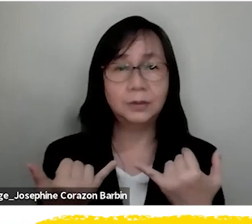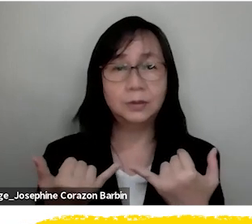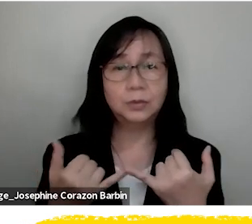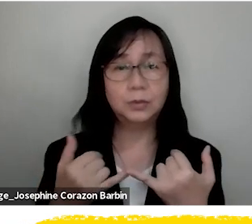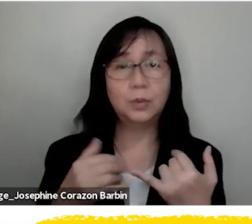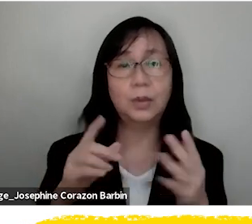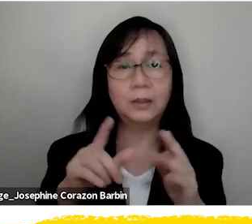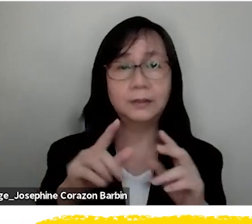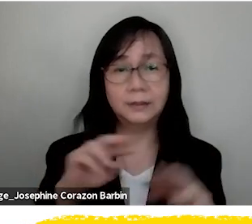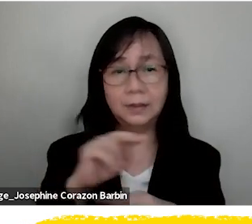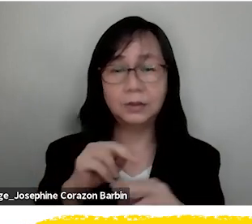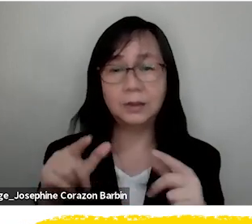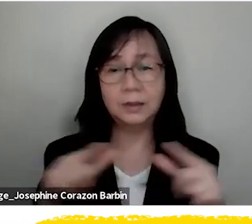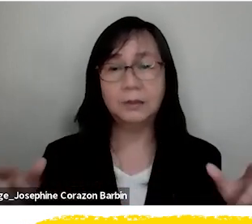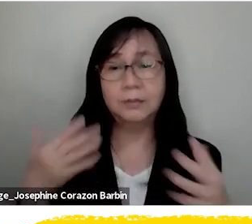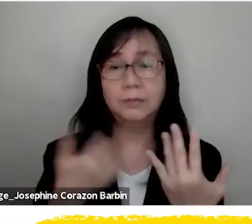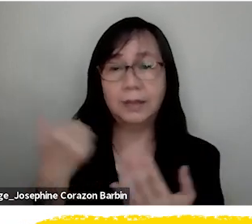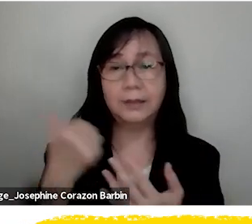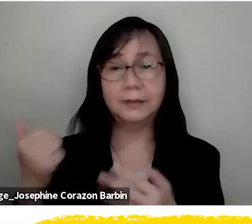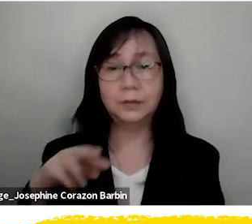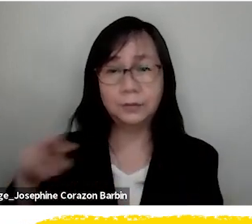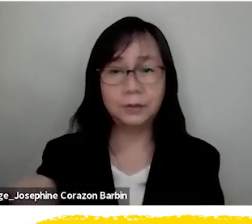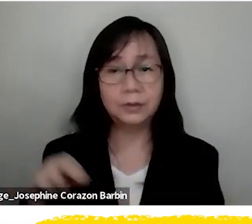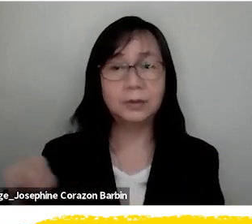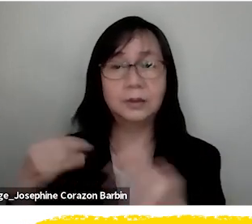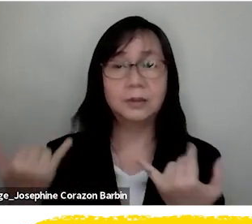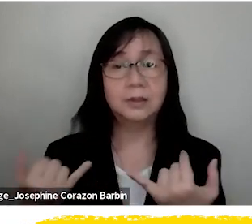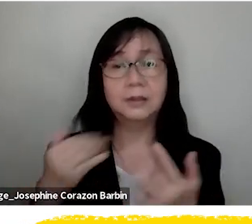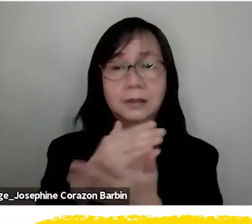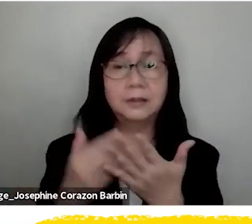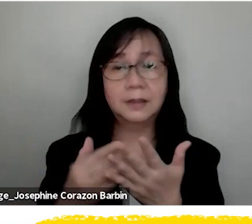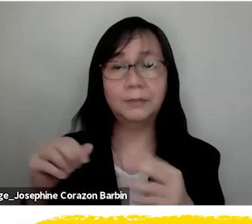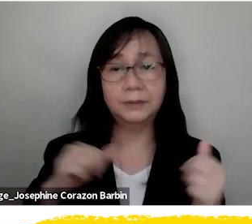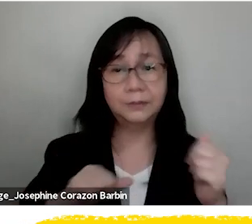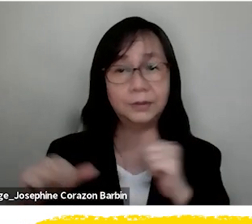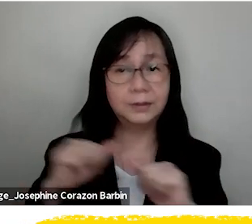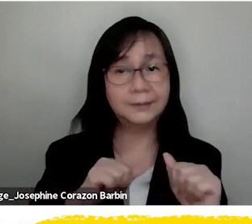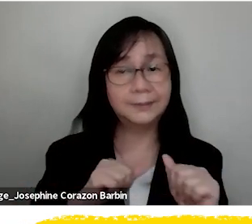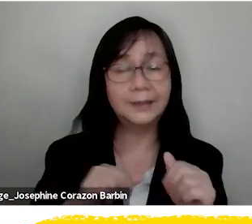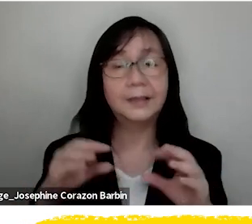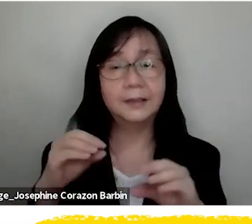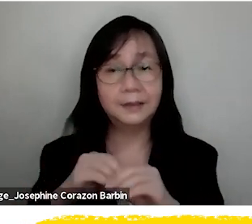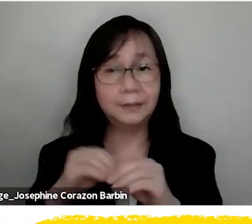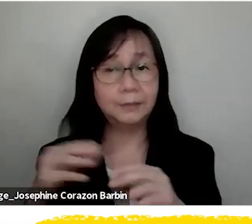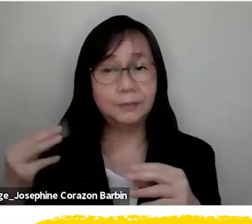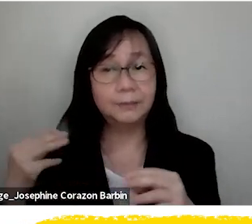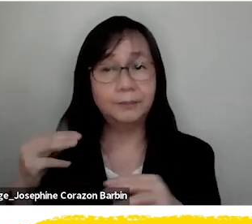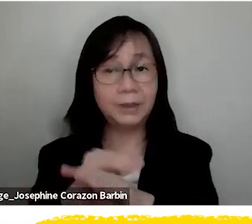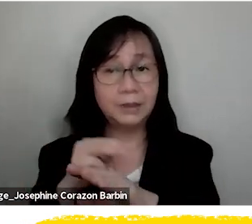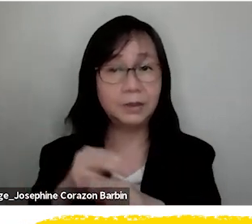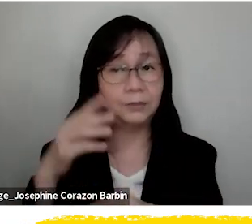in other regions. And last year we did some activities together with UNICEF Thailand,